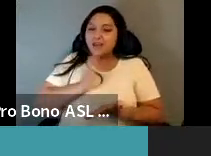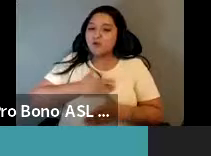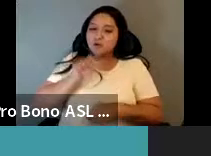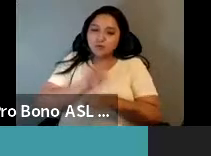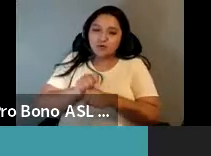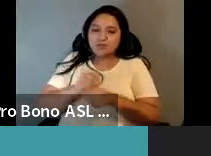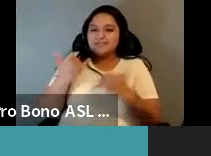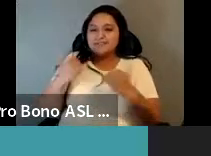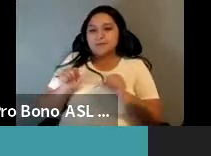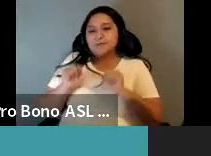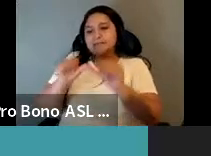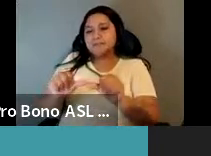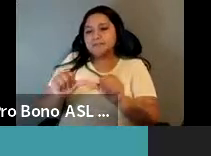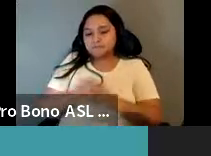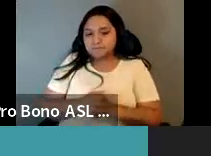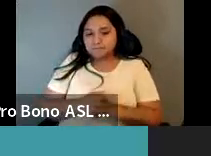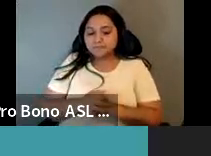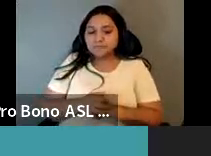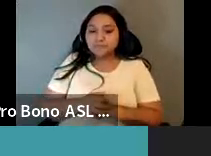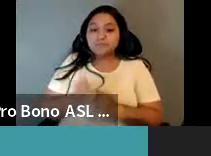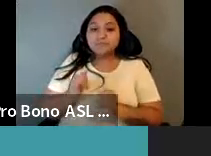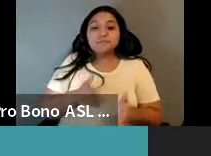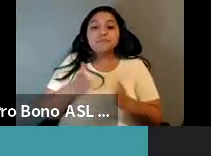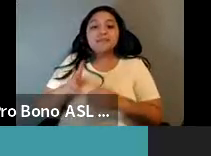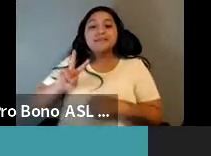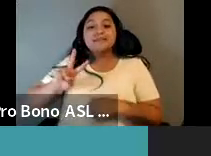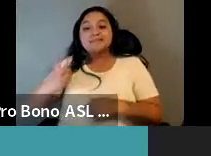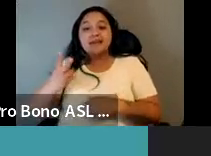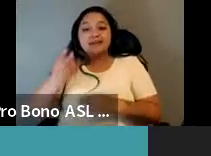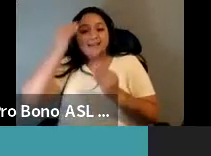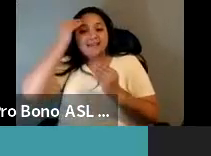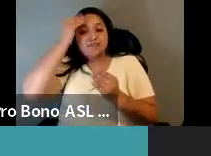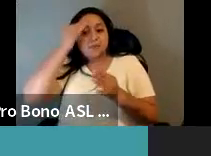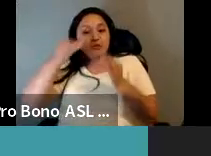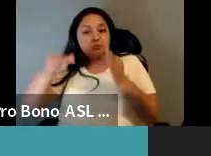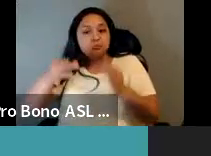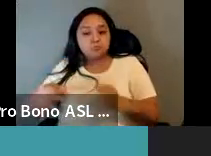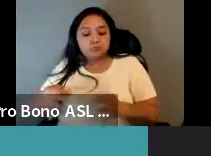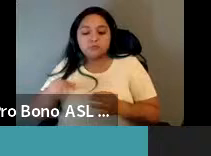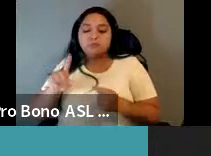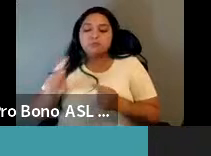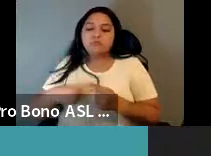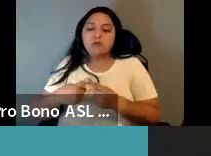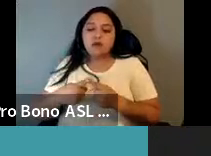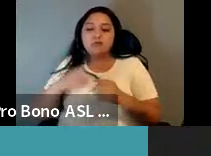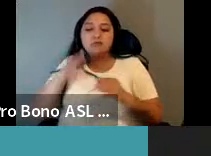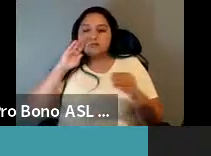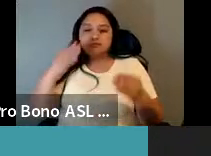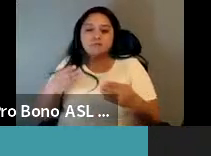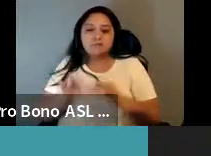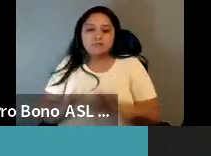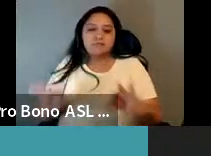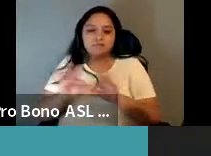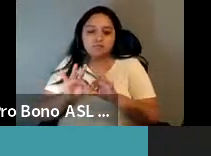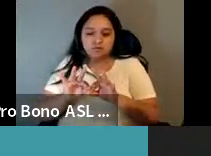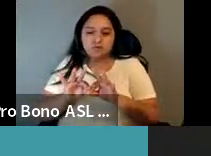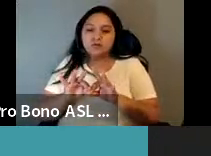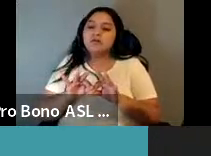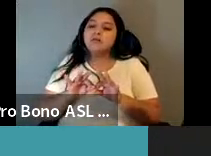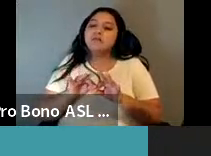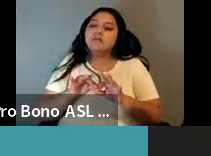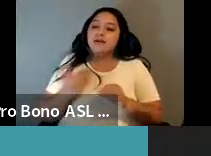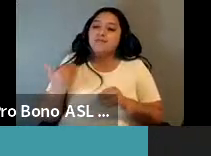from here. The second update that I'd like to share is a priority that was identified in previous budget town halls,